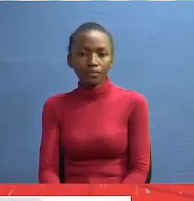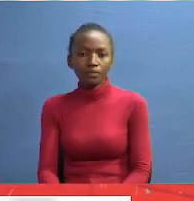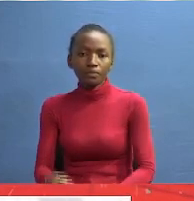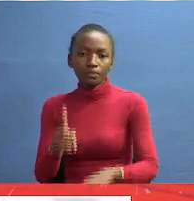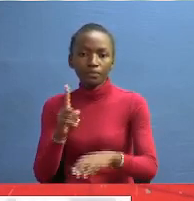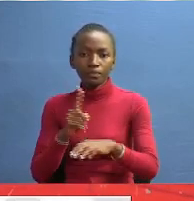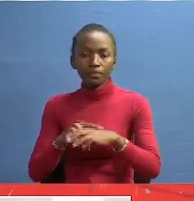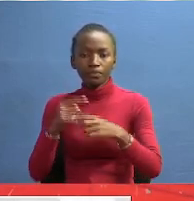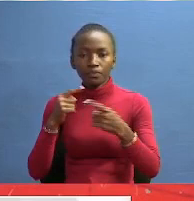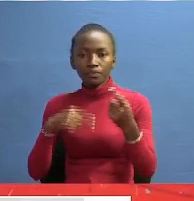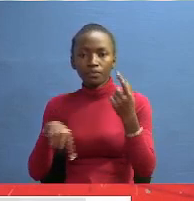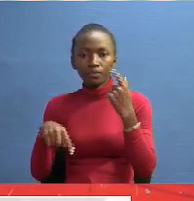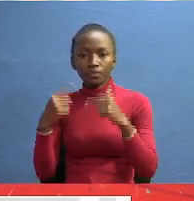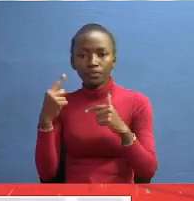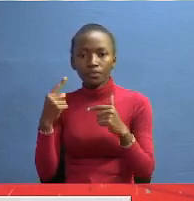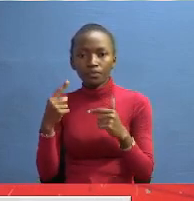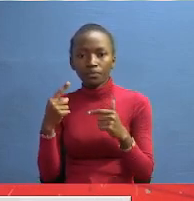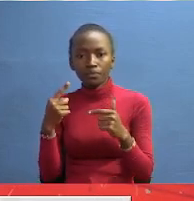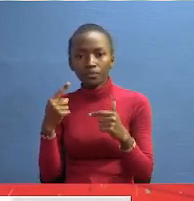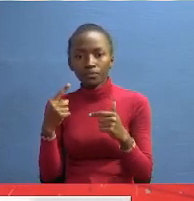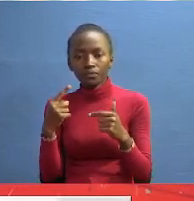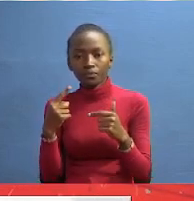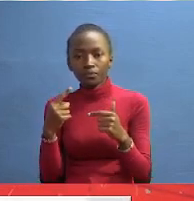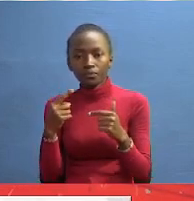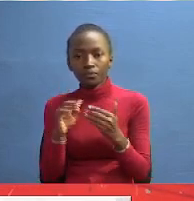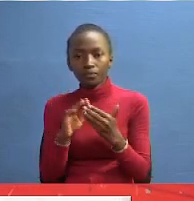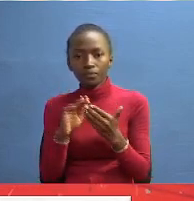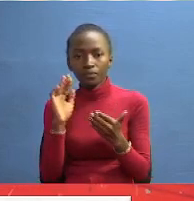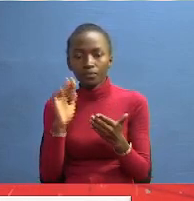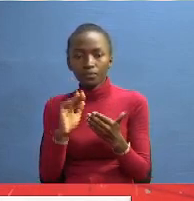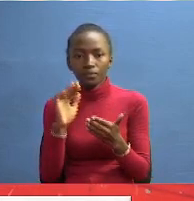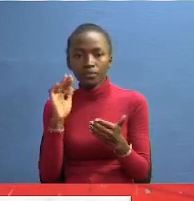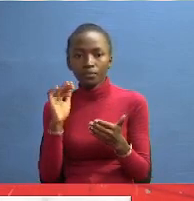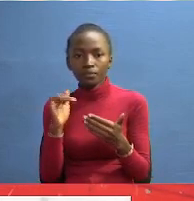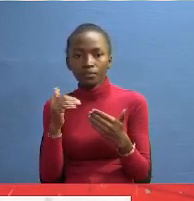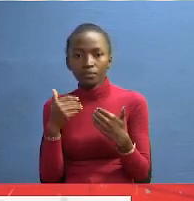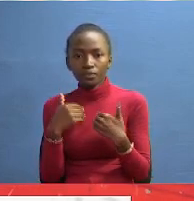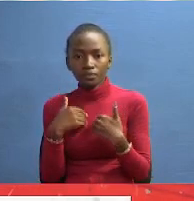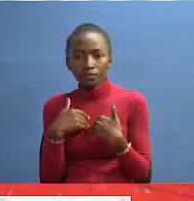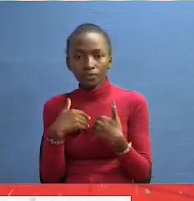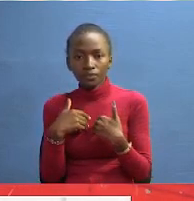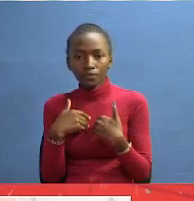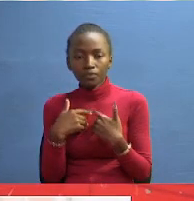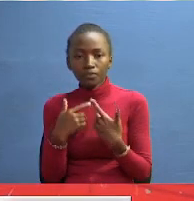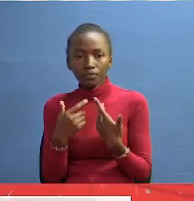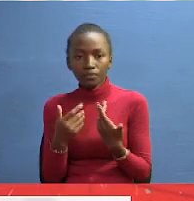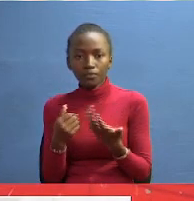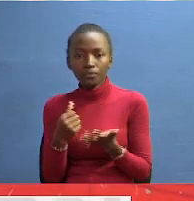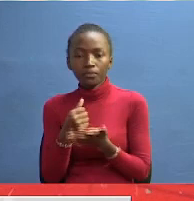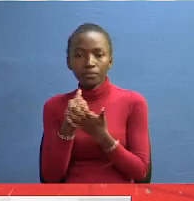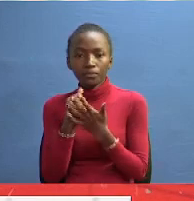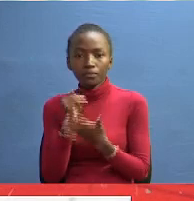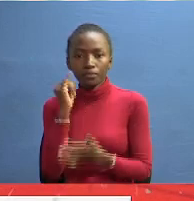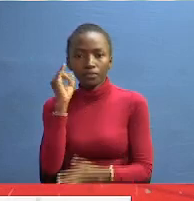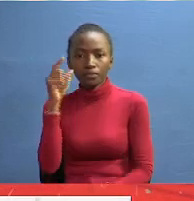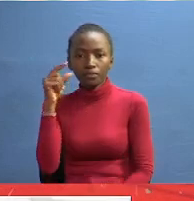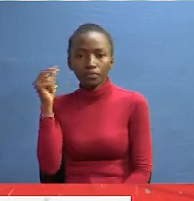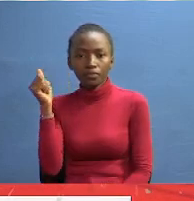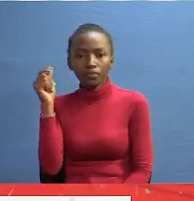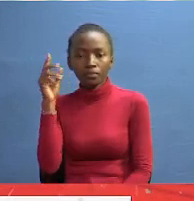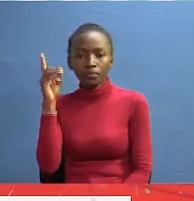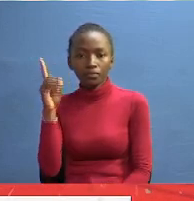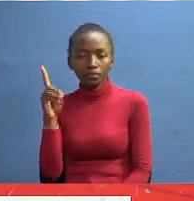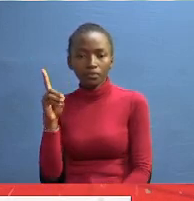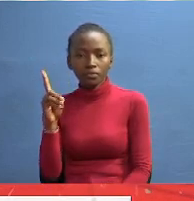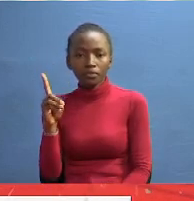hand, there was the intervention of the Intergovernmental Authority on Development, IGAD. That time, the former